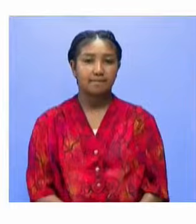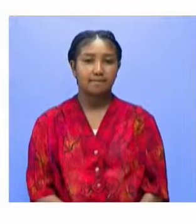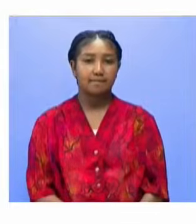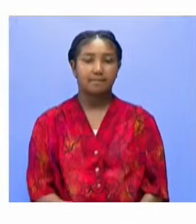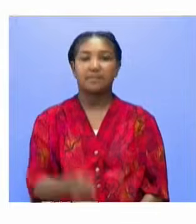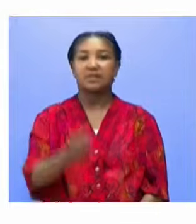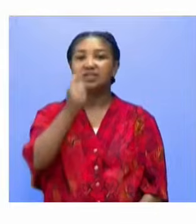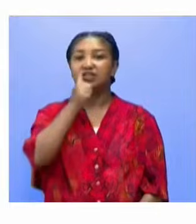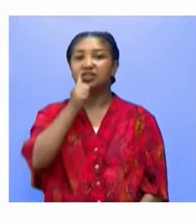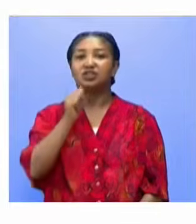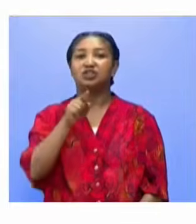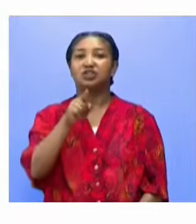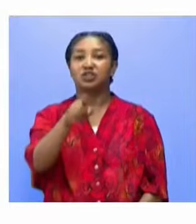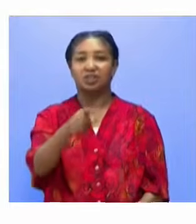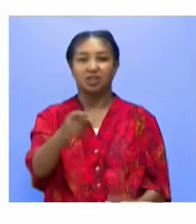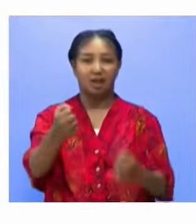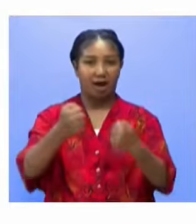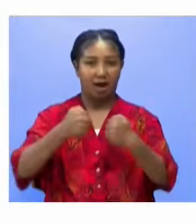She has